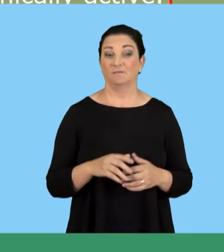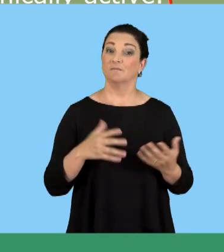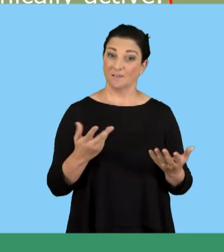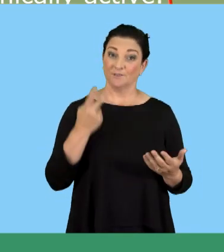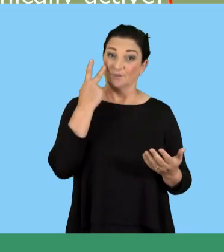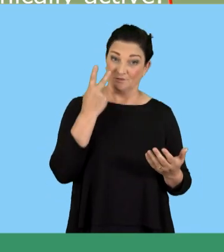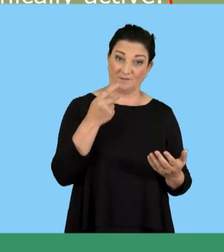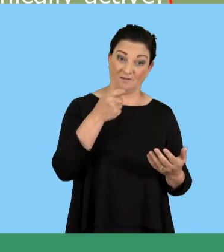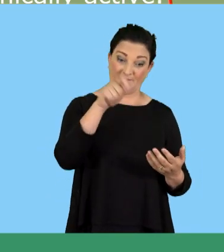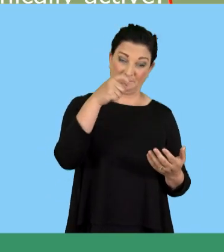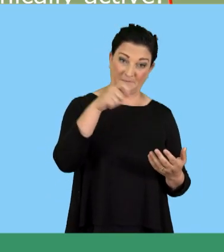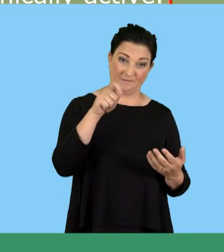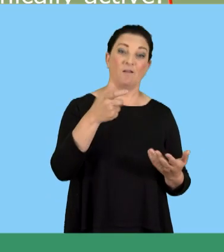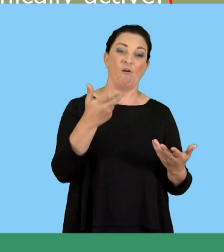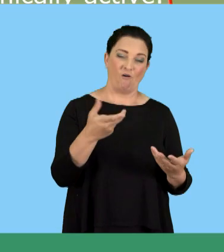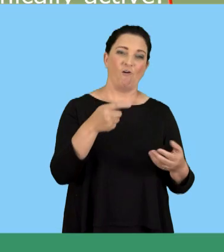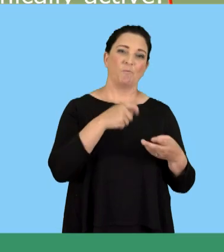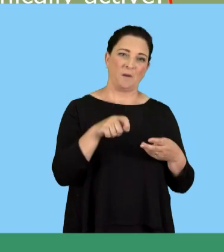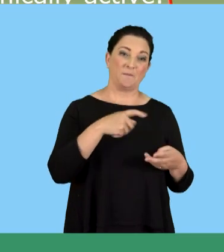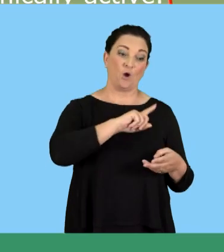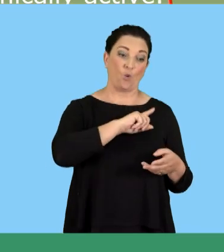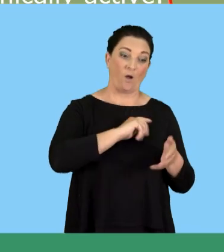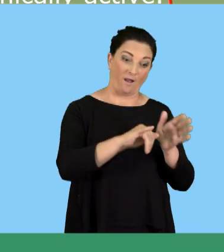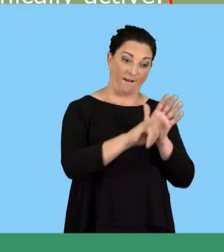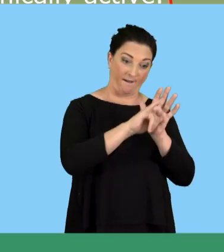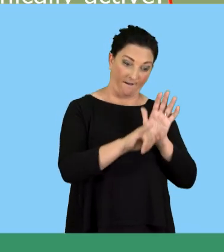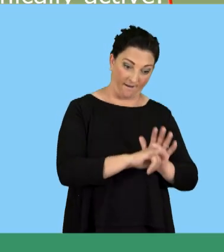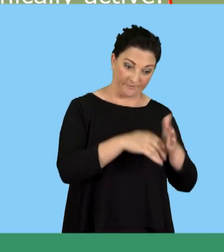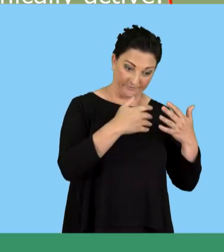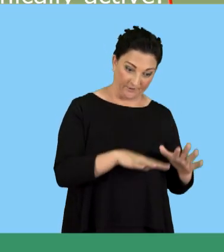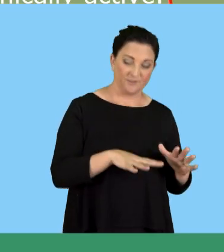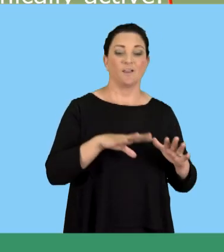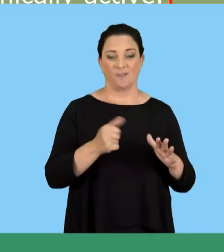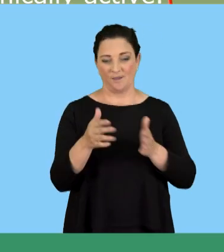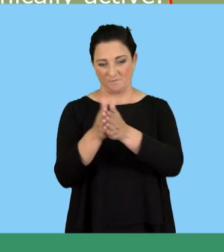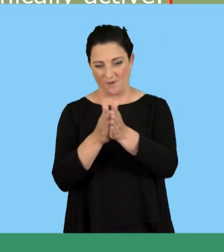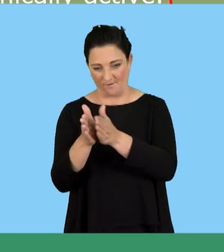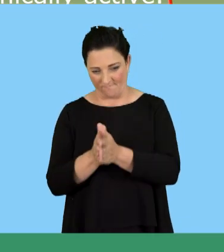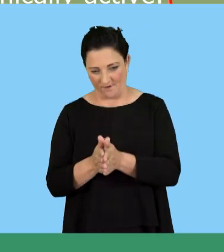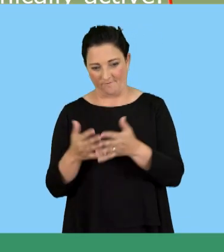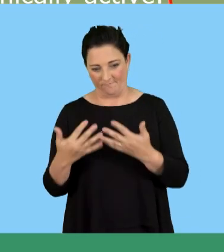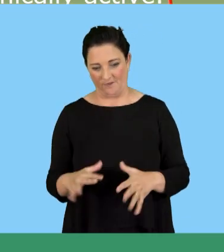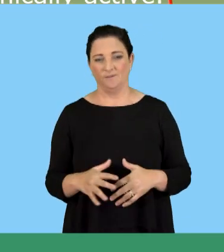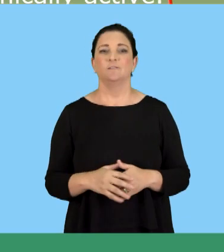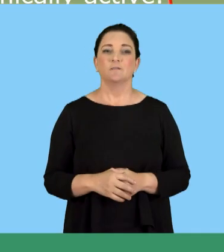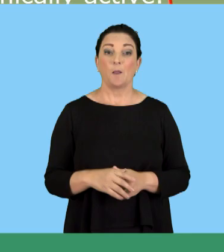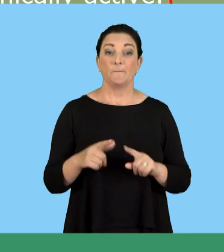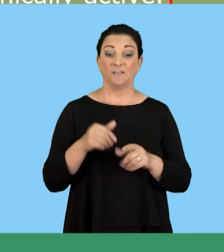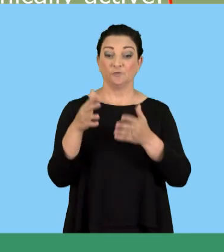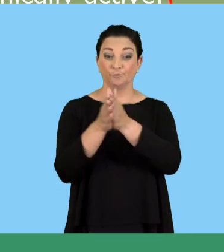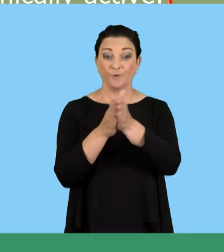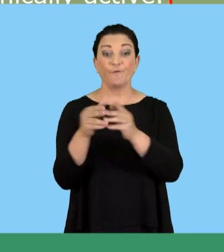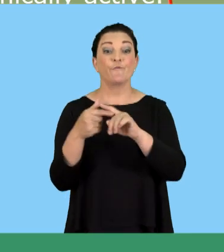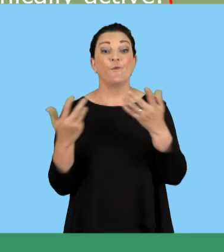are supposed to identify, then motivate. You will realize that our motivation is from